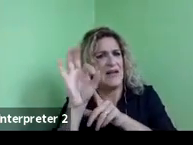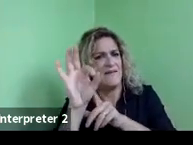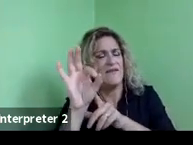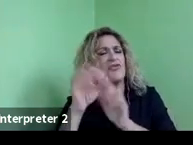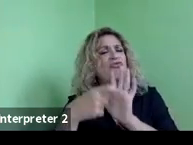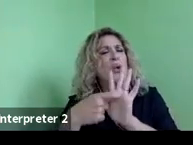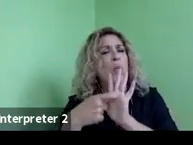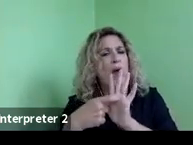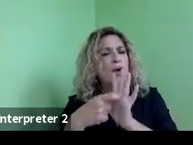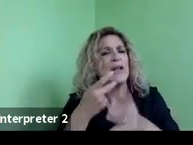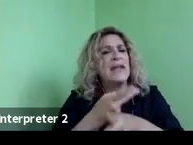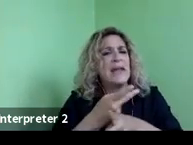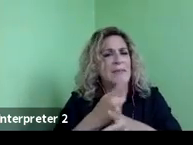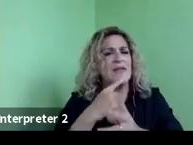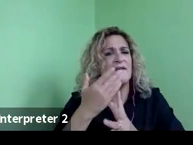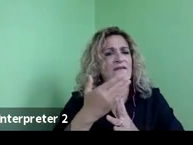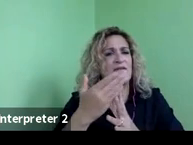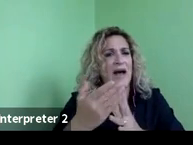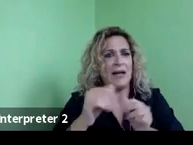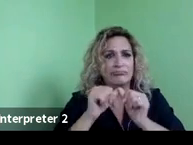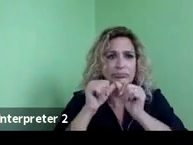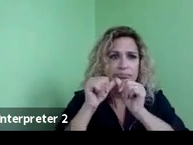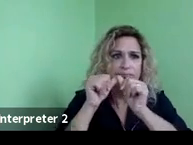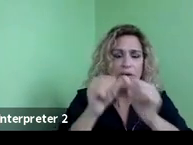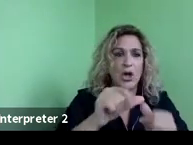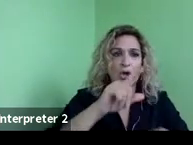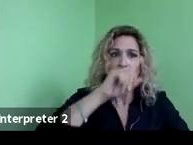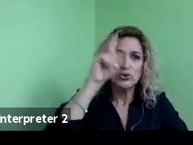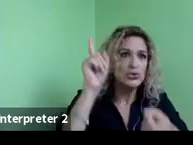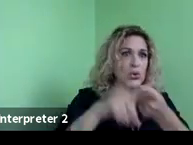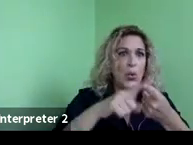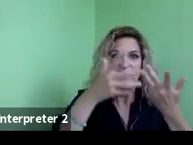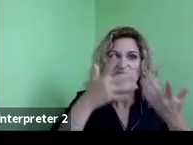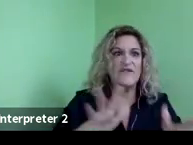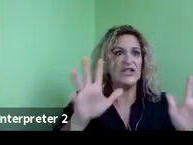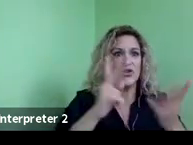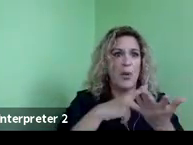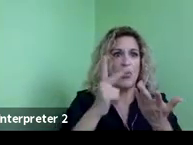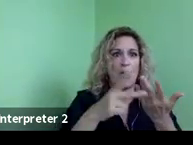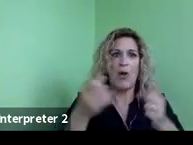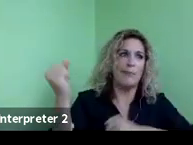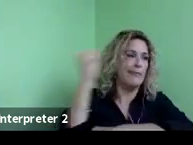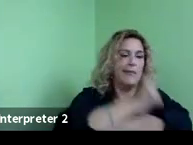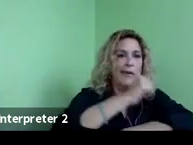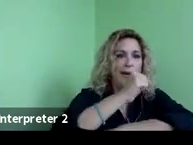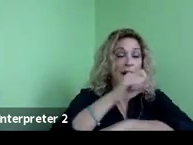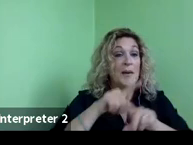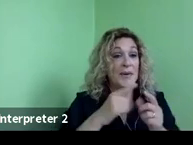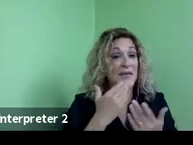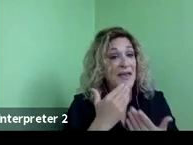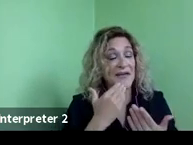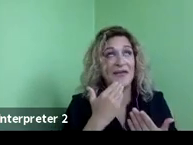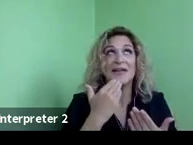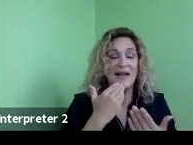kind of indefinitely until the program shut down, but that thankfully due to advocacy has